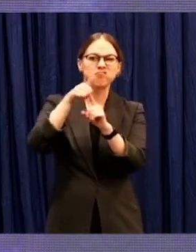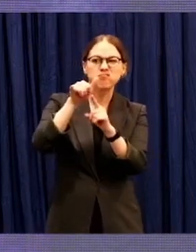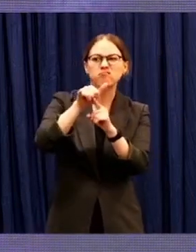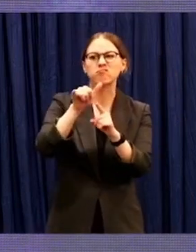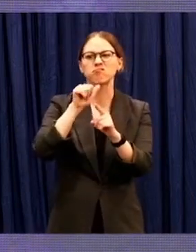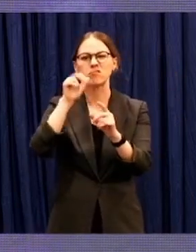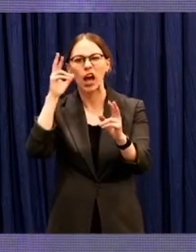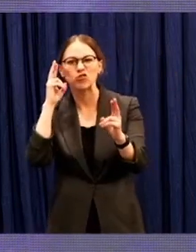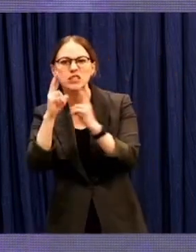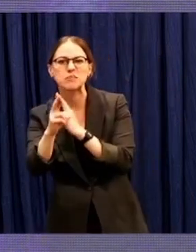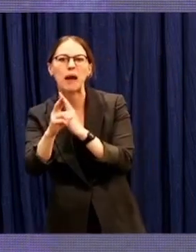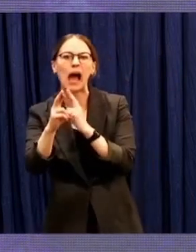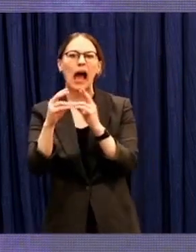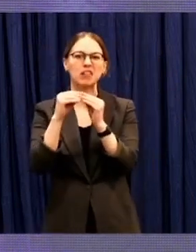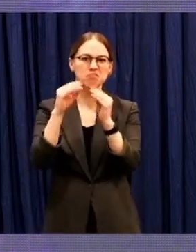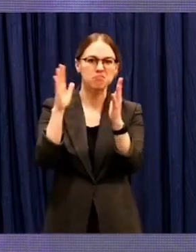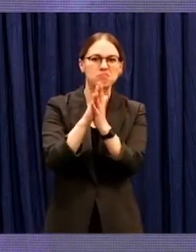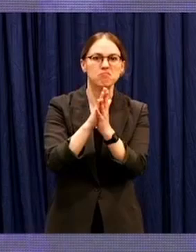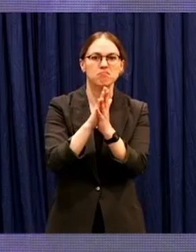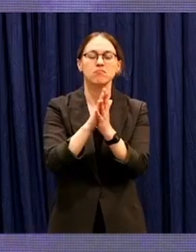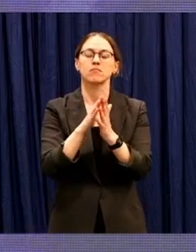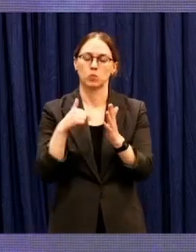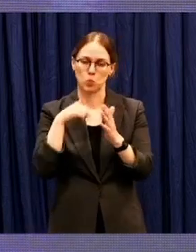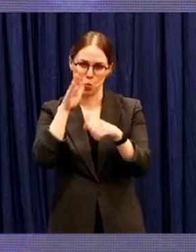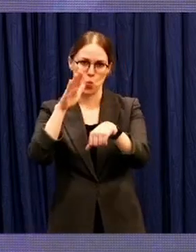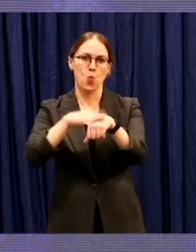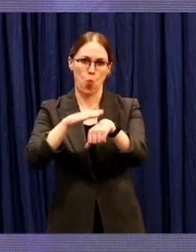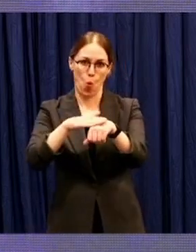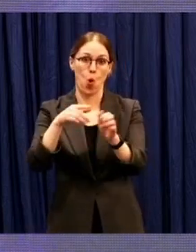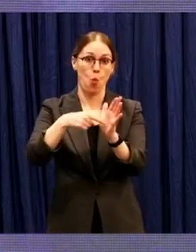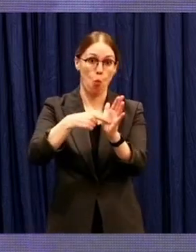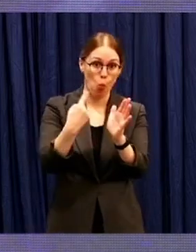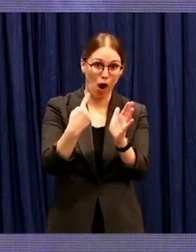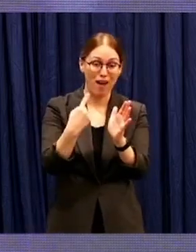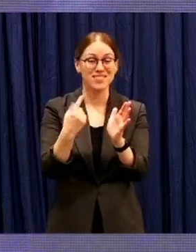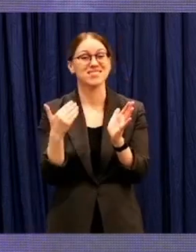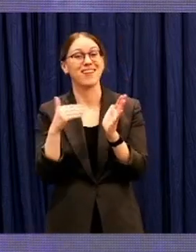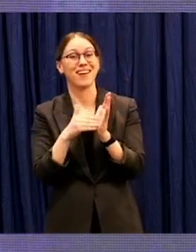Those in violation of this requirement will be warned once and then asked to leave.